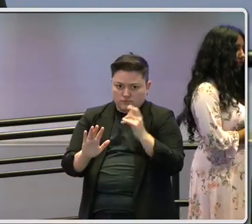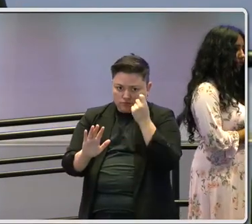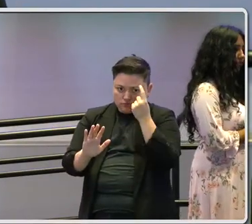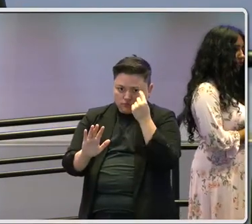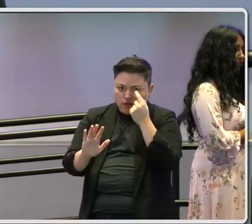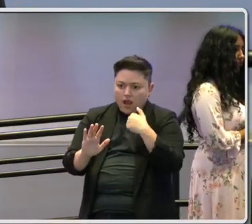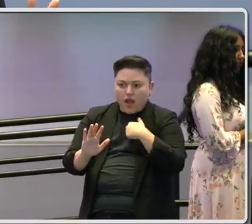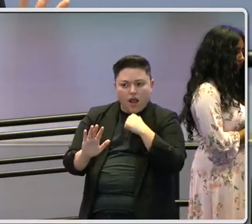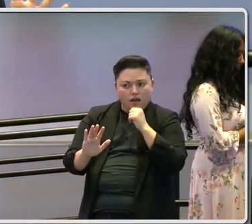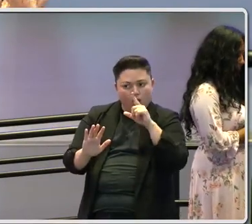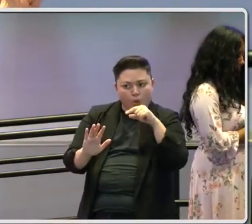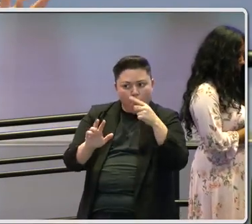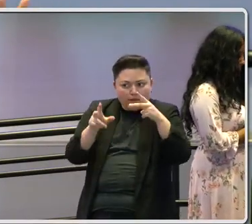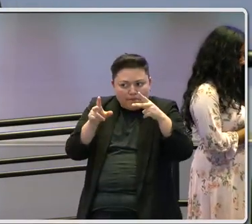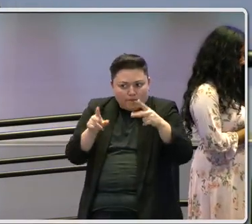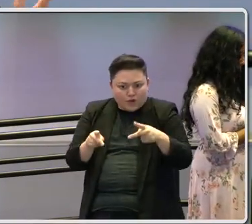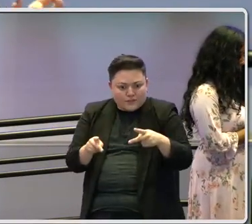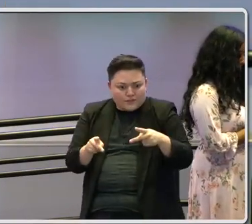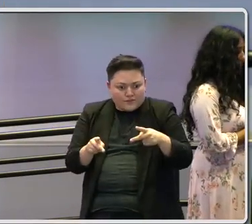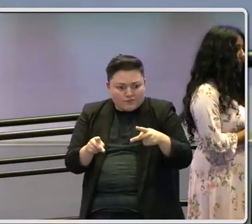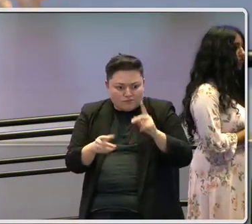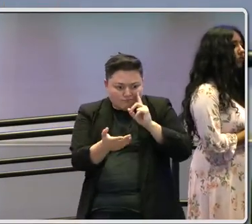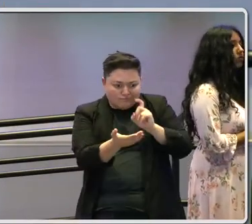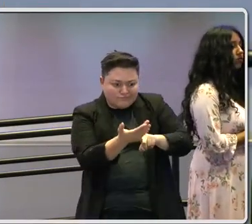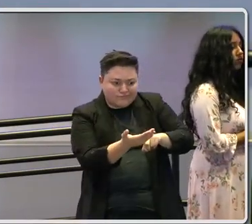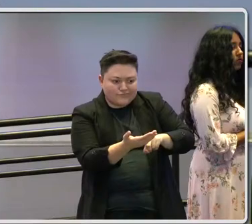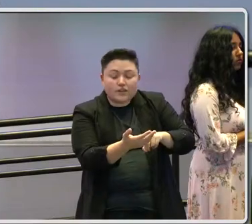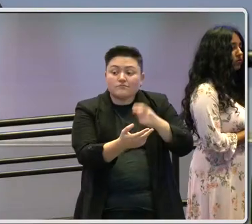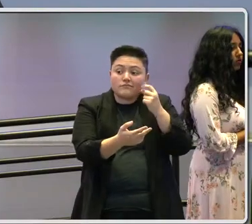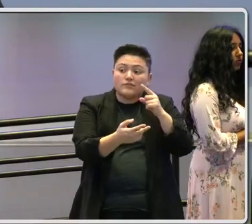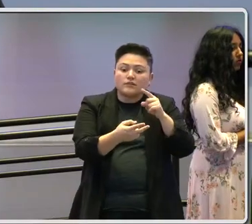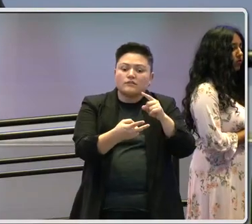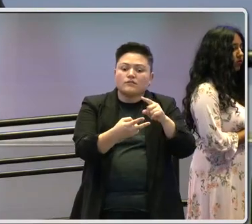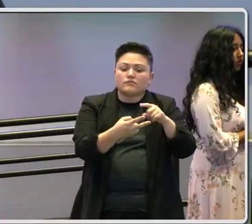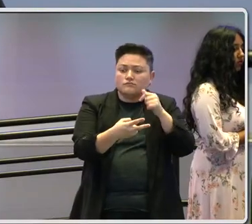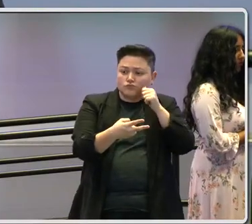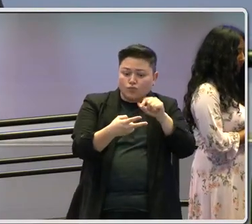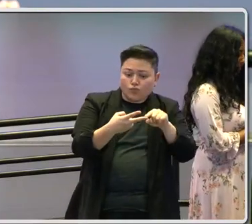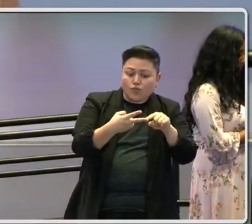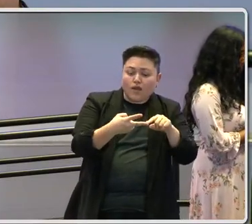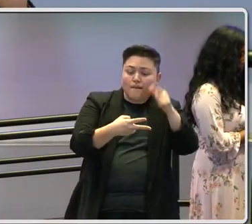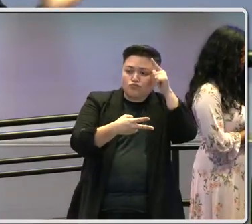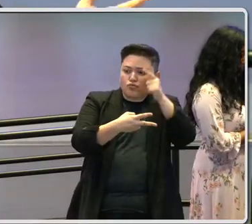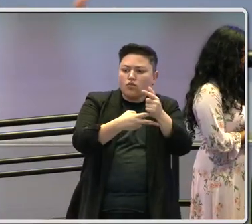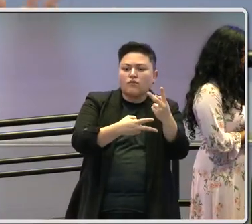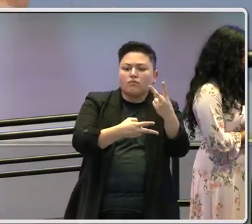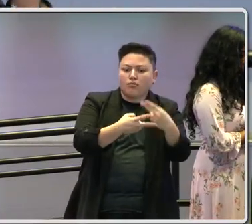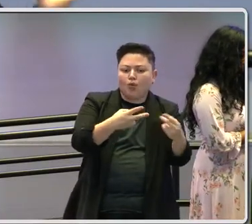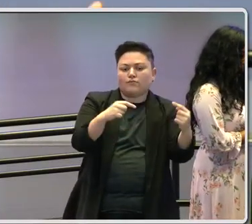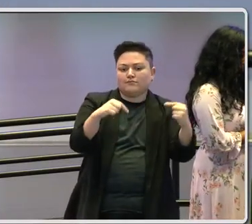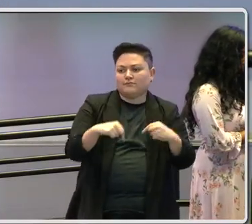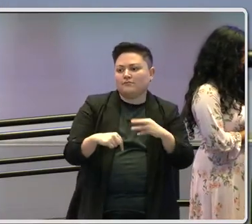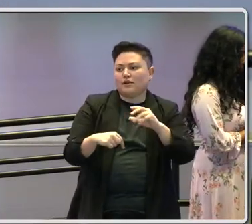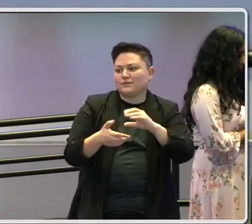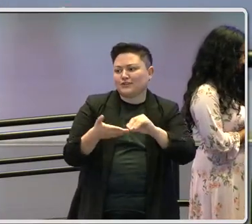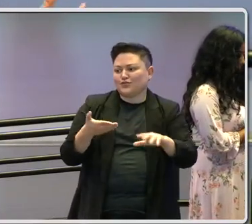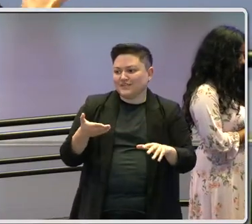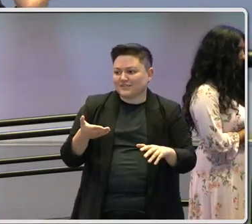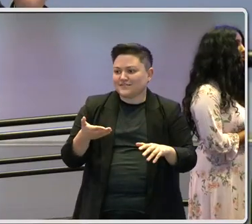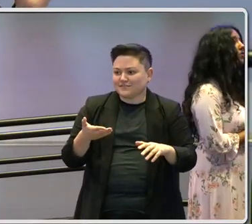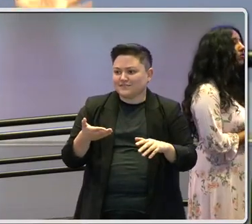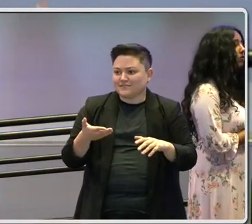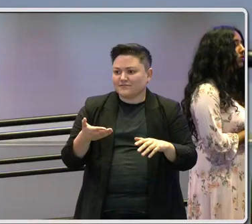not the only person to see she and her brother. Her brother went to school here as well. You know, as the saying goes, it takes a